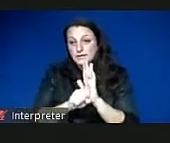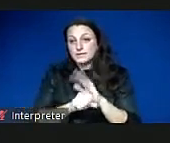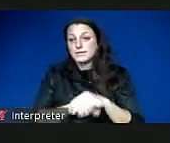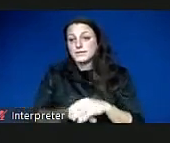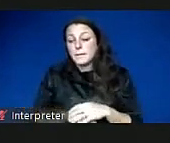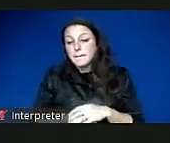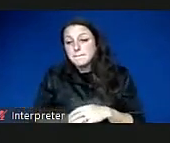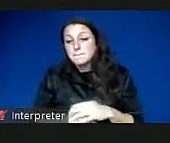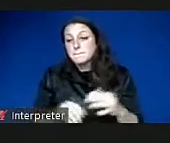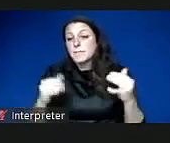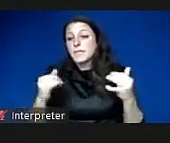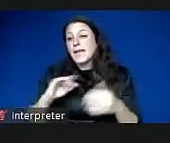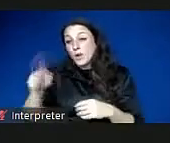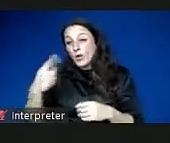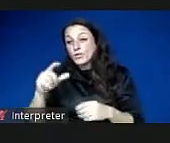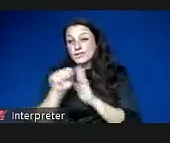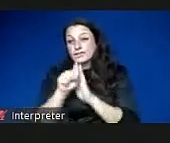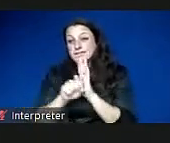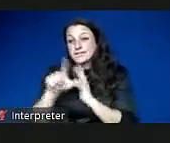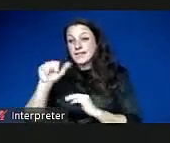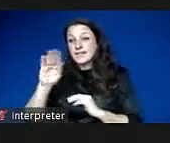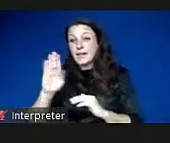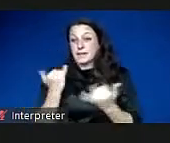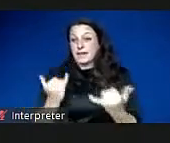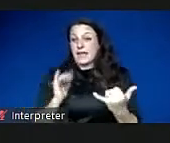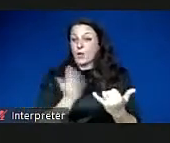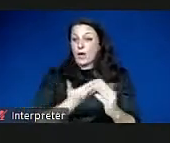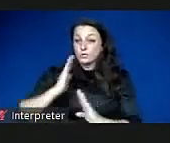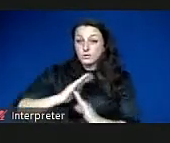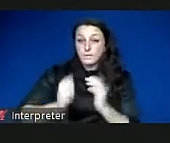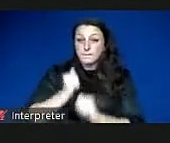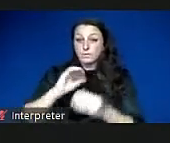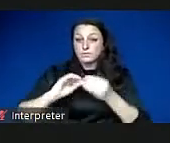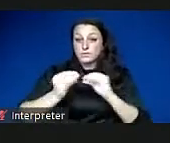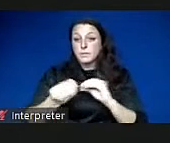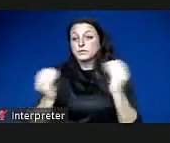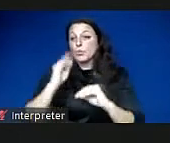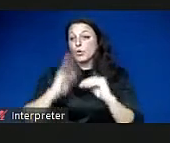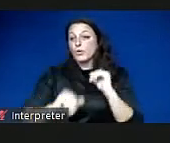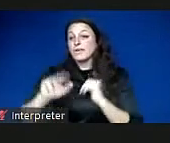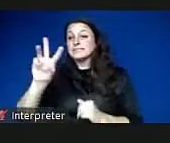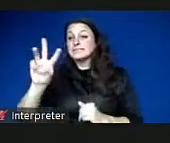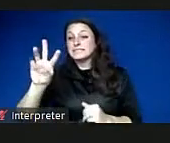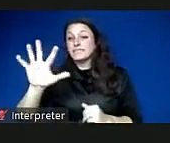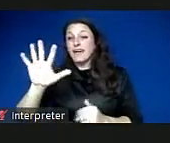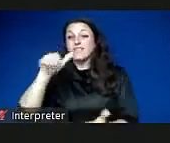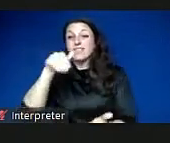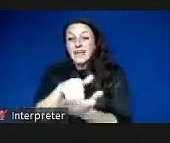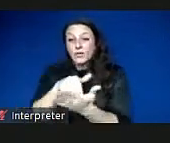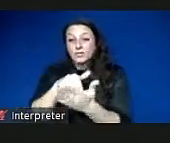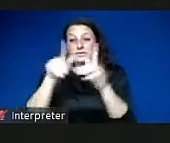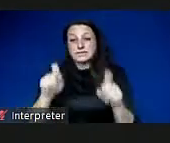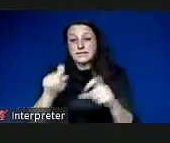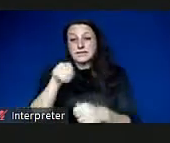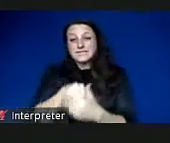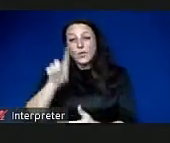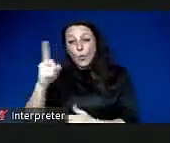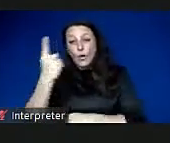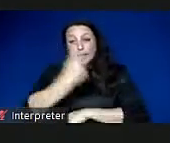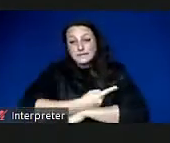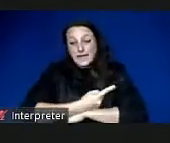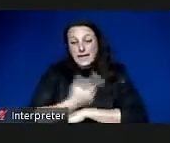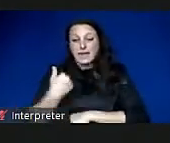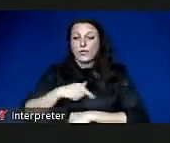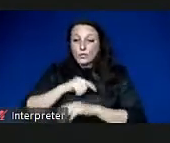We've now reached a point where our peak testing day was more than 65,000 tests in one day. We have done all that we can